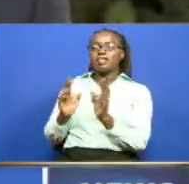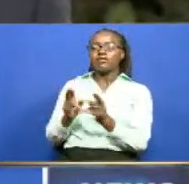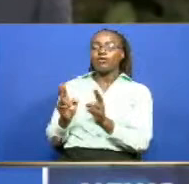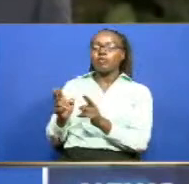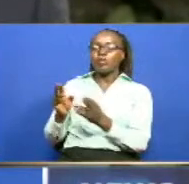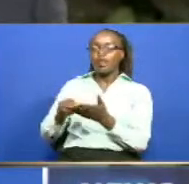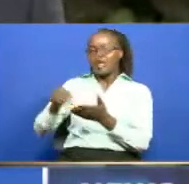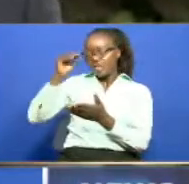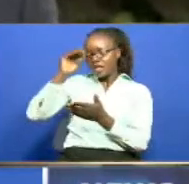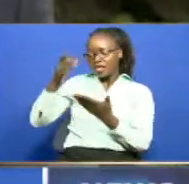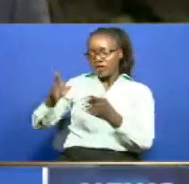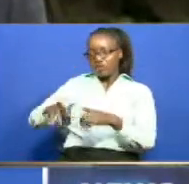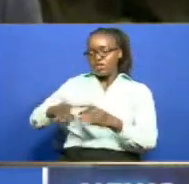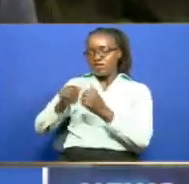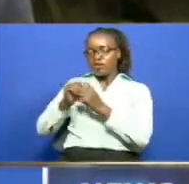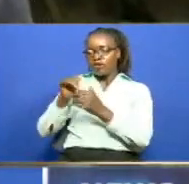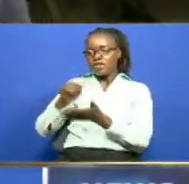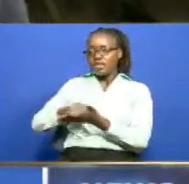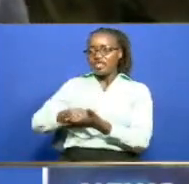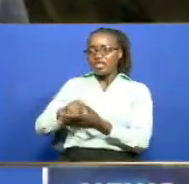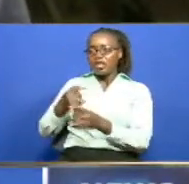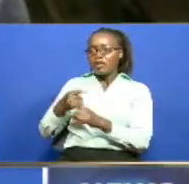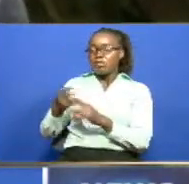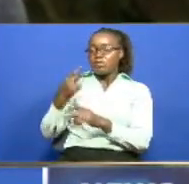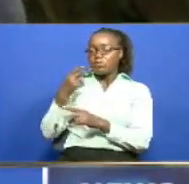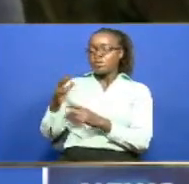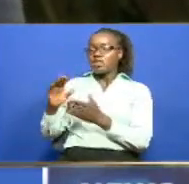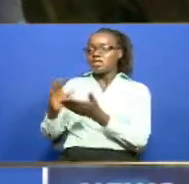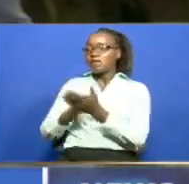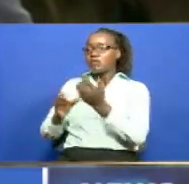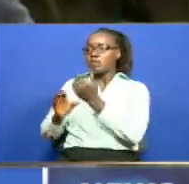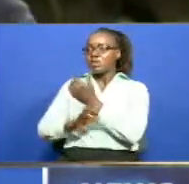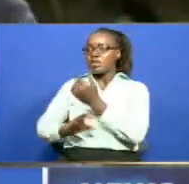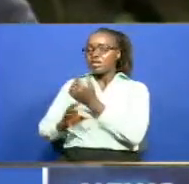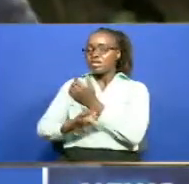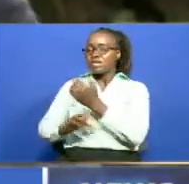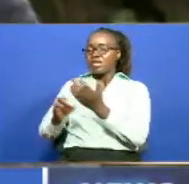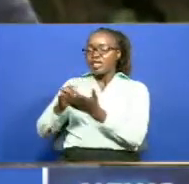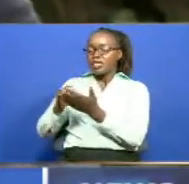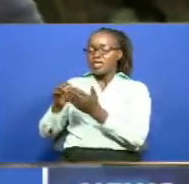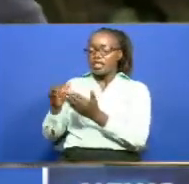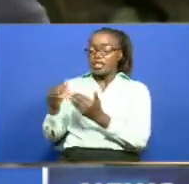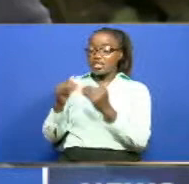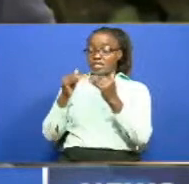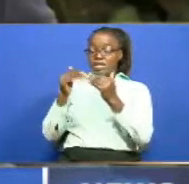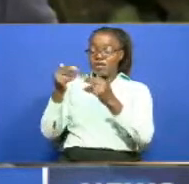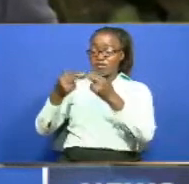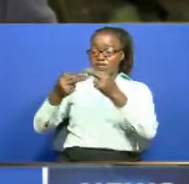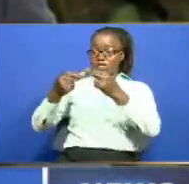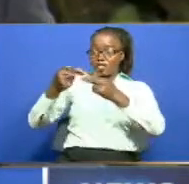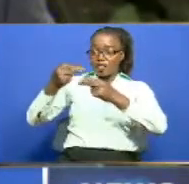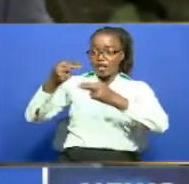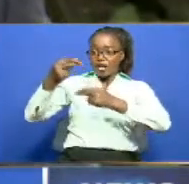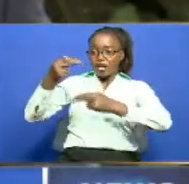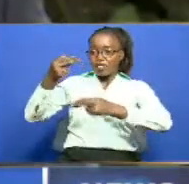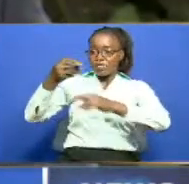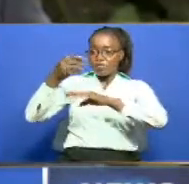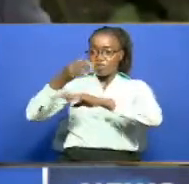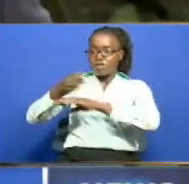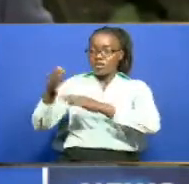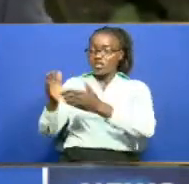with it. But I think what we've seen in some countries is, as the case levels rise beyond a certain level, you find